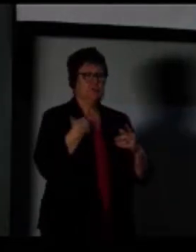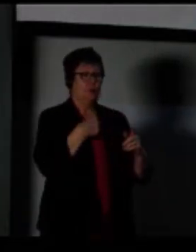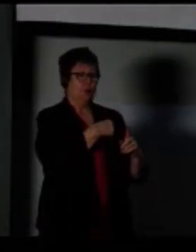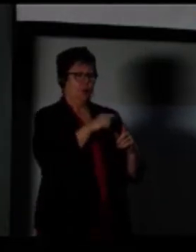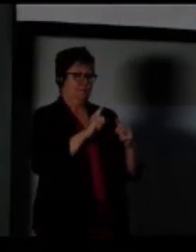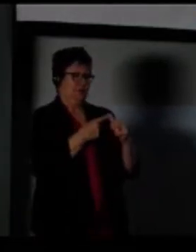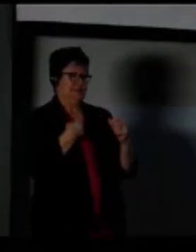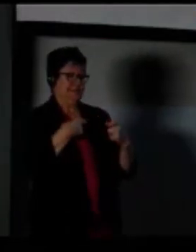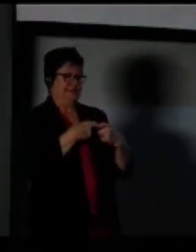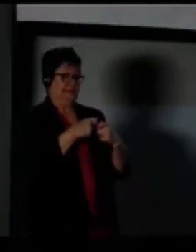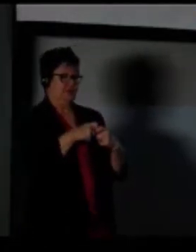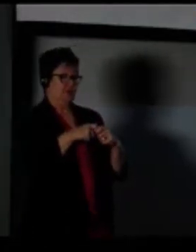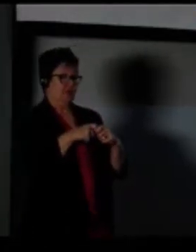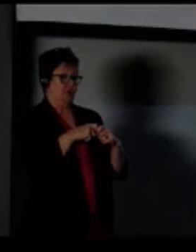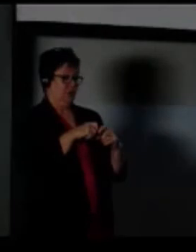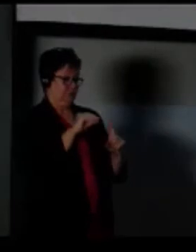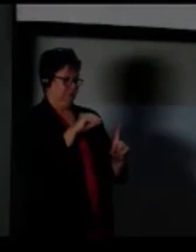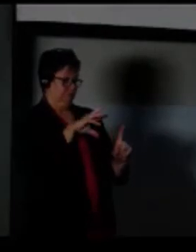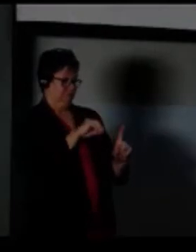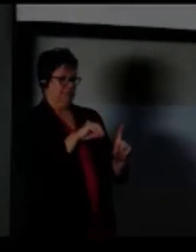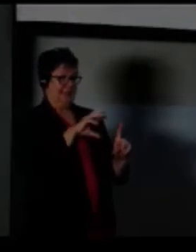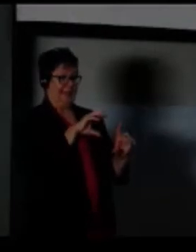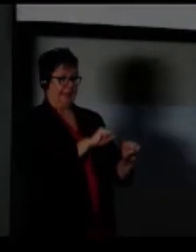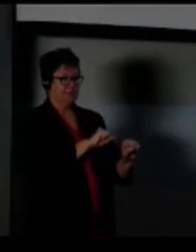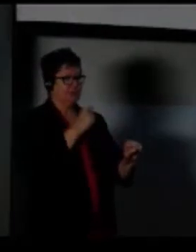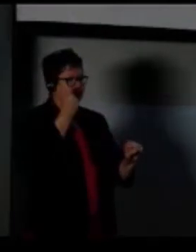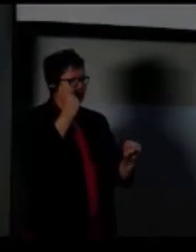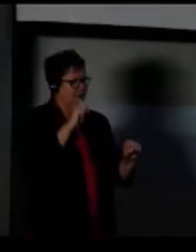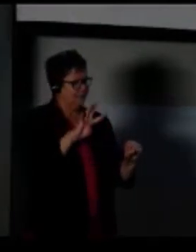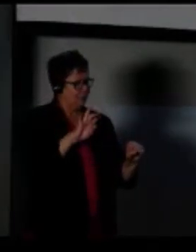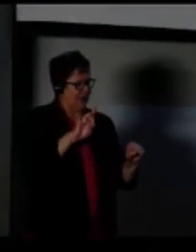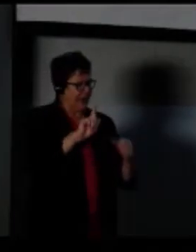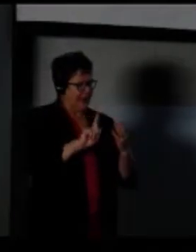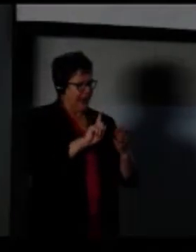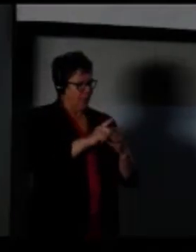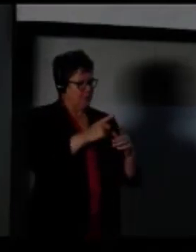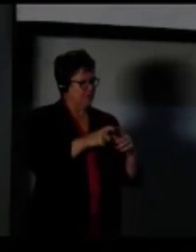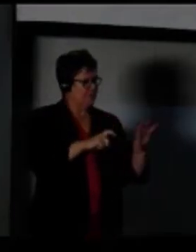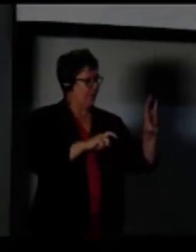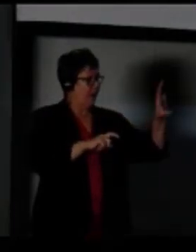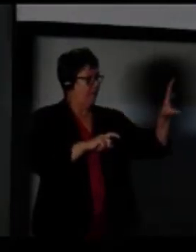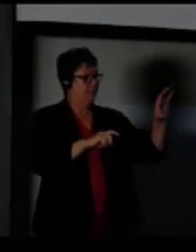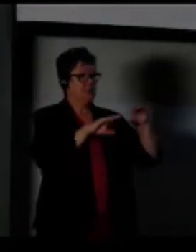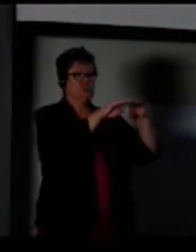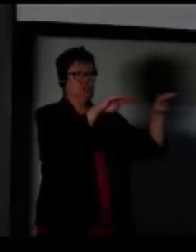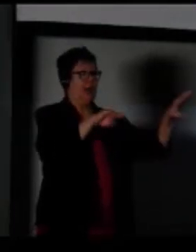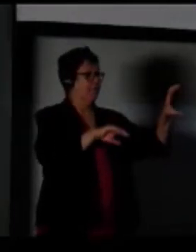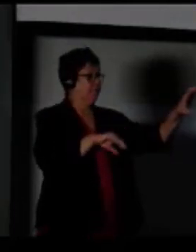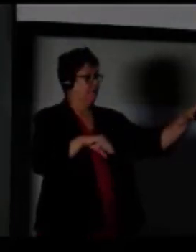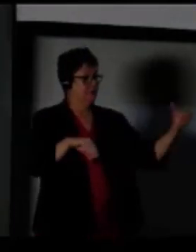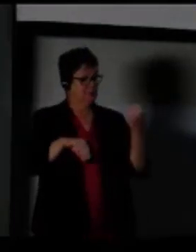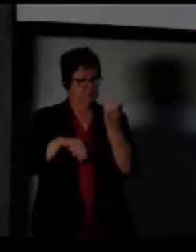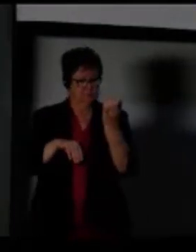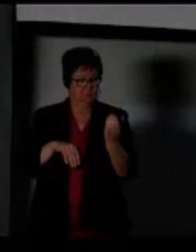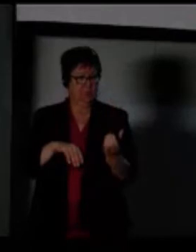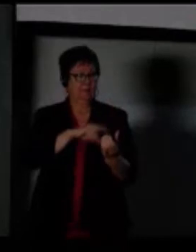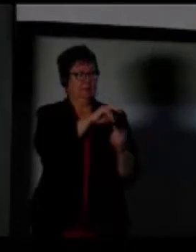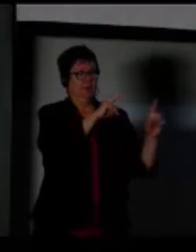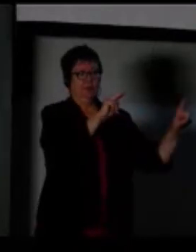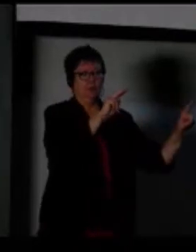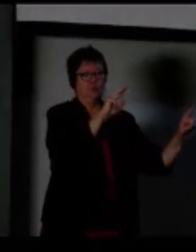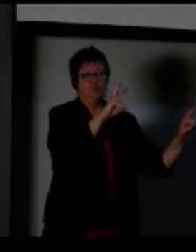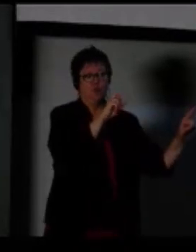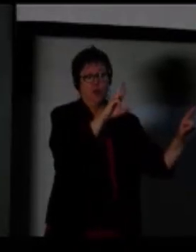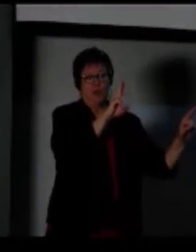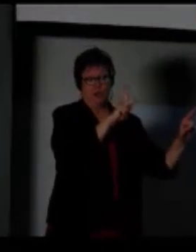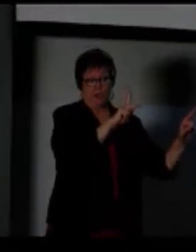place, and this all happened within 48 hours, so from taking the object off the shelf in our Newark storage